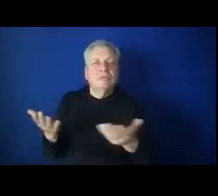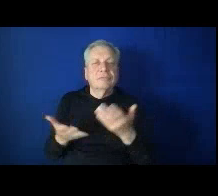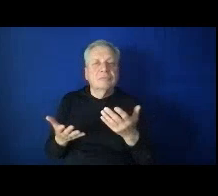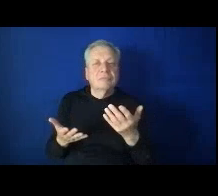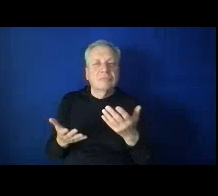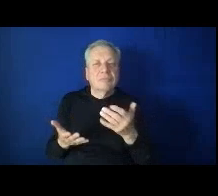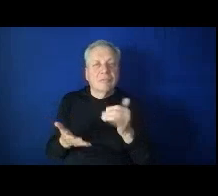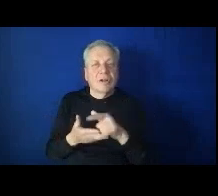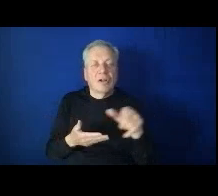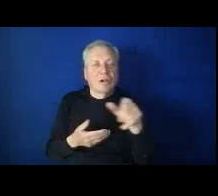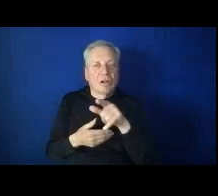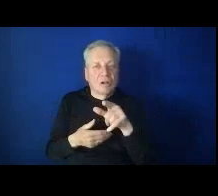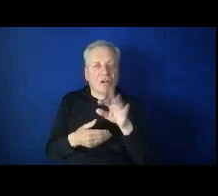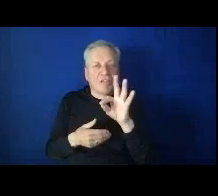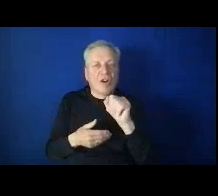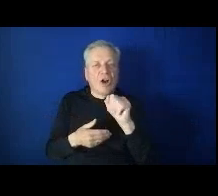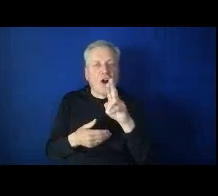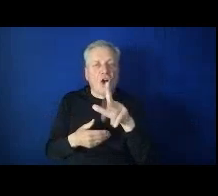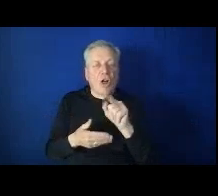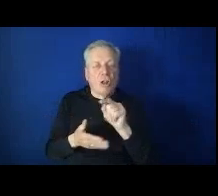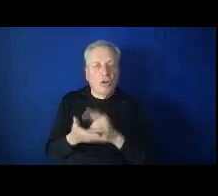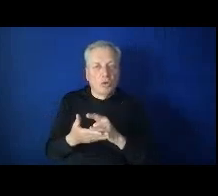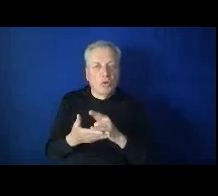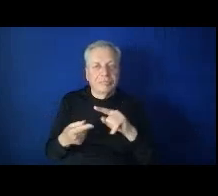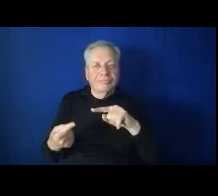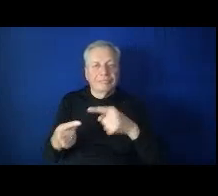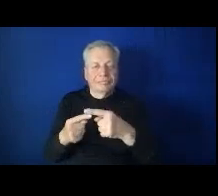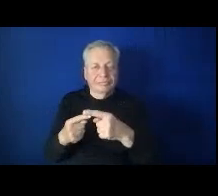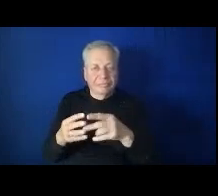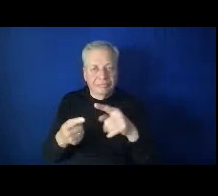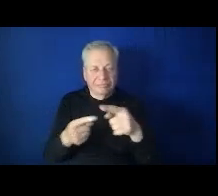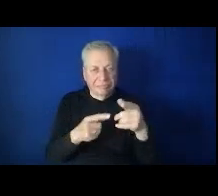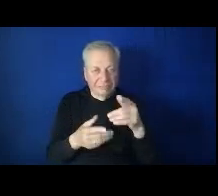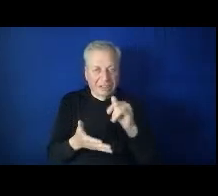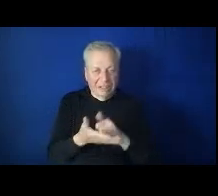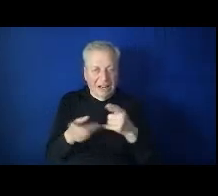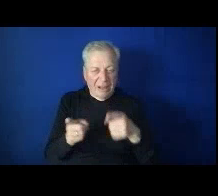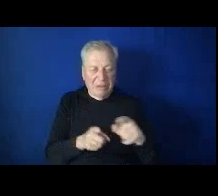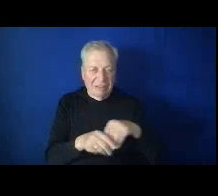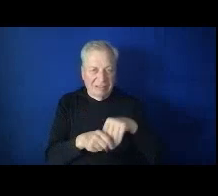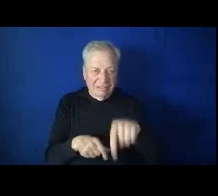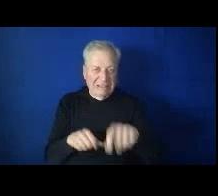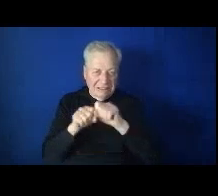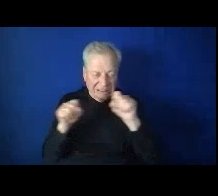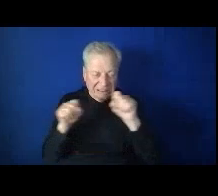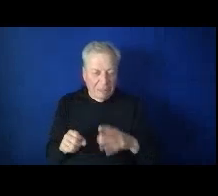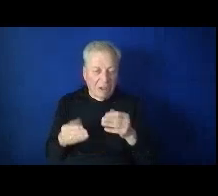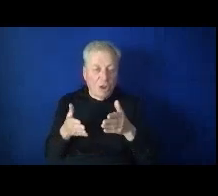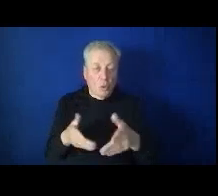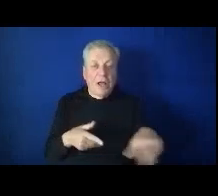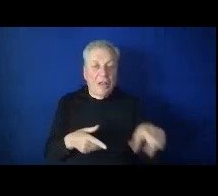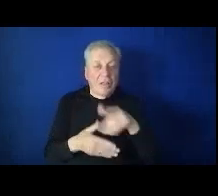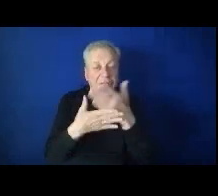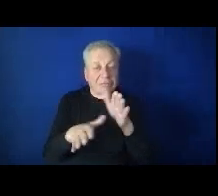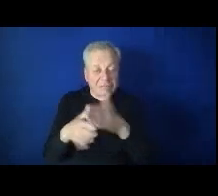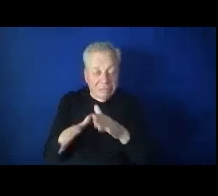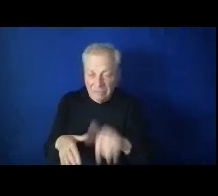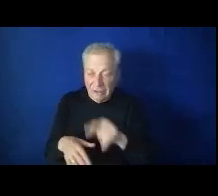these faults to rupture as the pressure from the water moving through the system happens. And the way they fracture these different